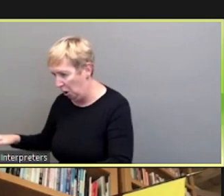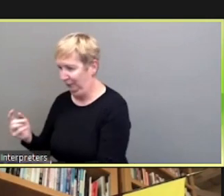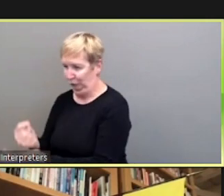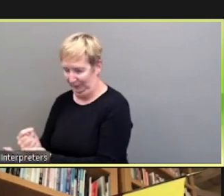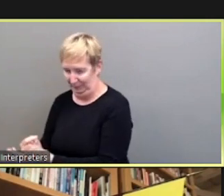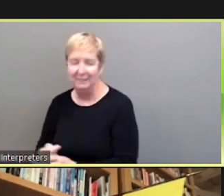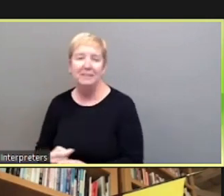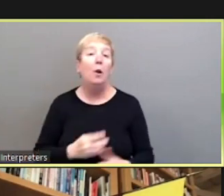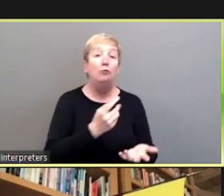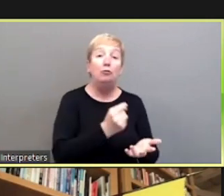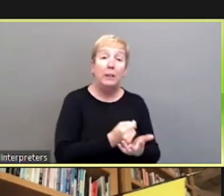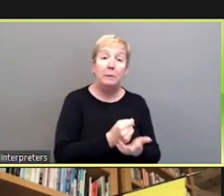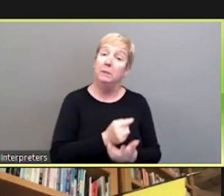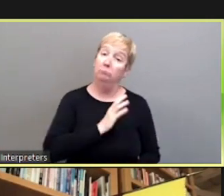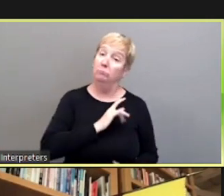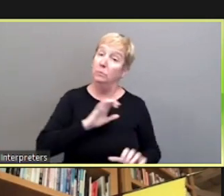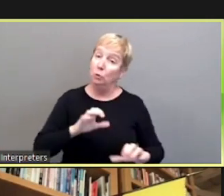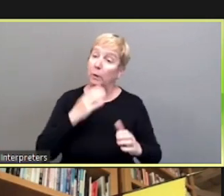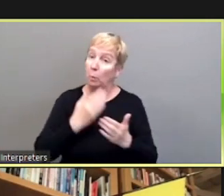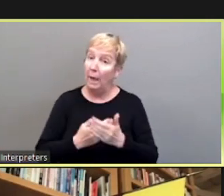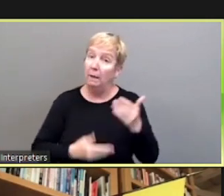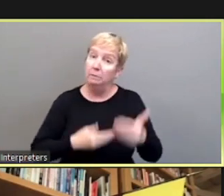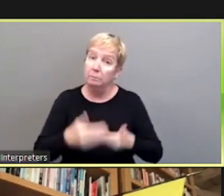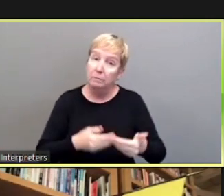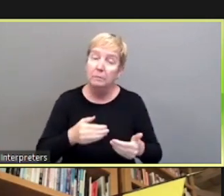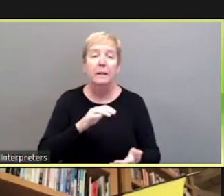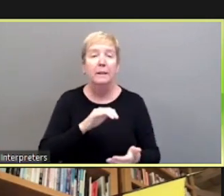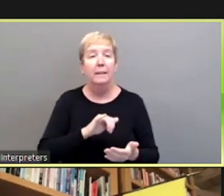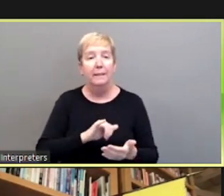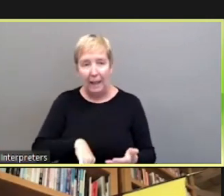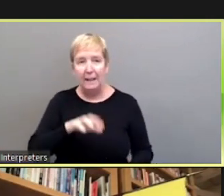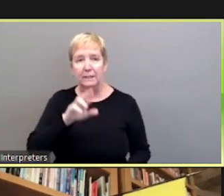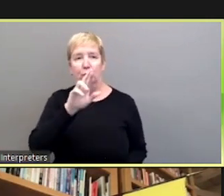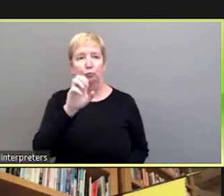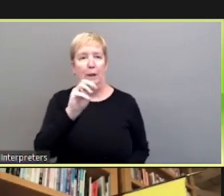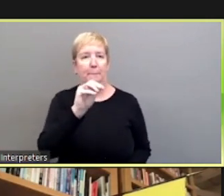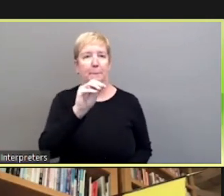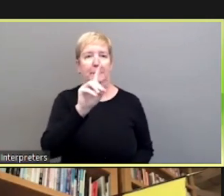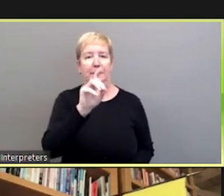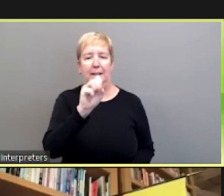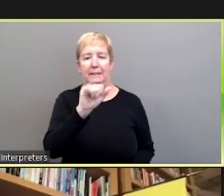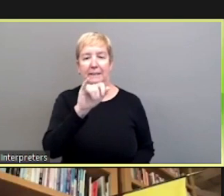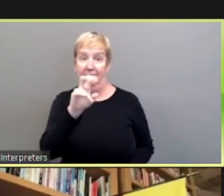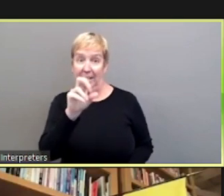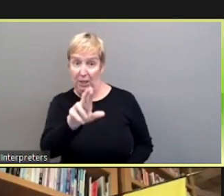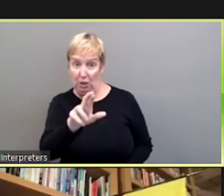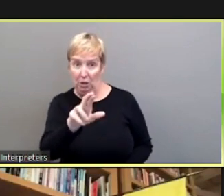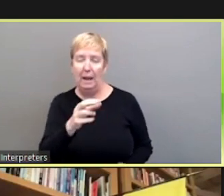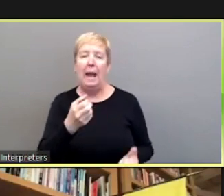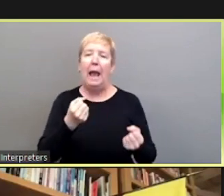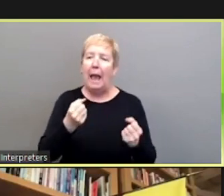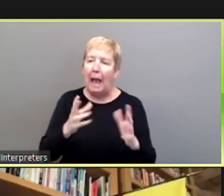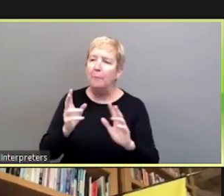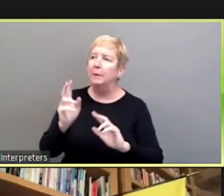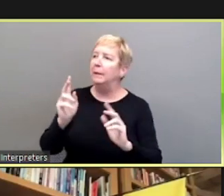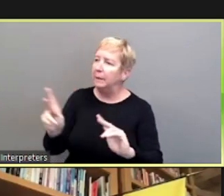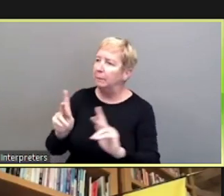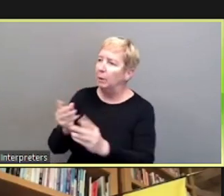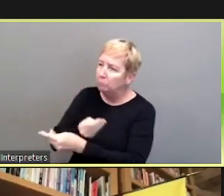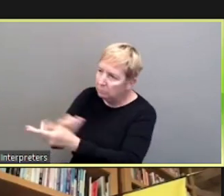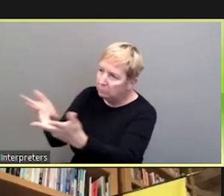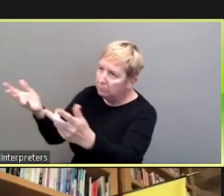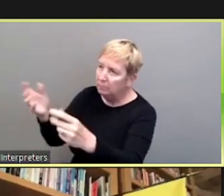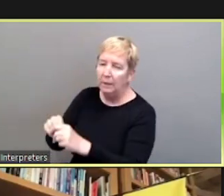treatments. On the left, this is the antiviral agent remdesivir, the number of doses given in hospitals. Our hospitals are